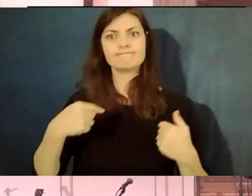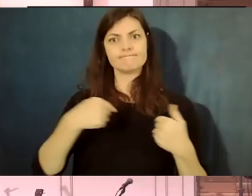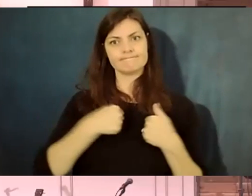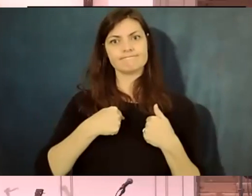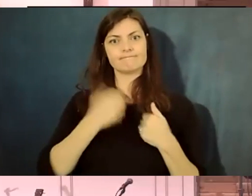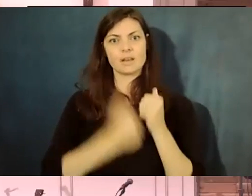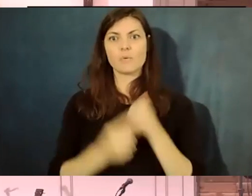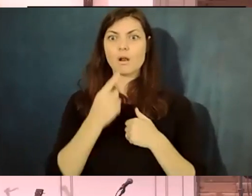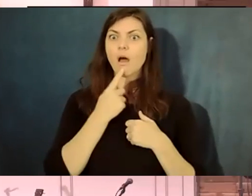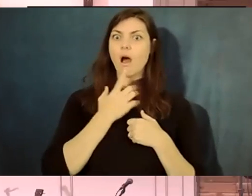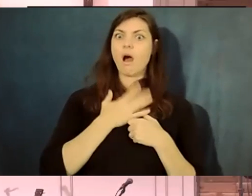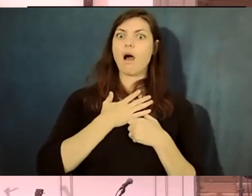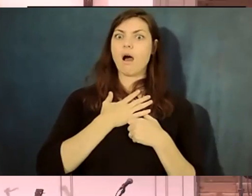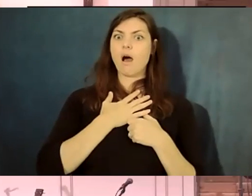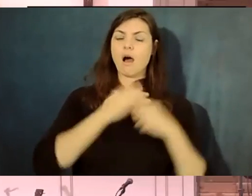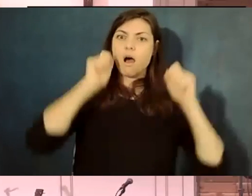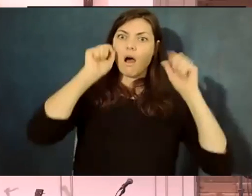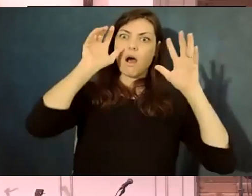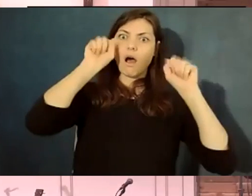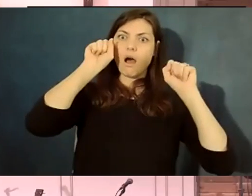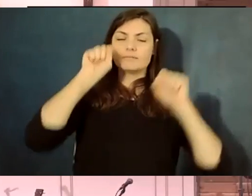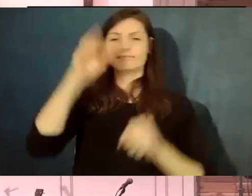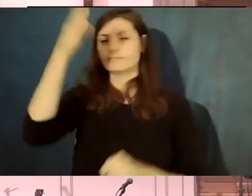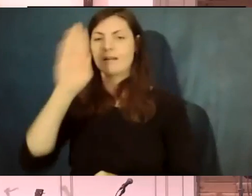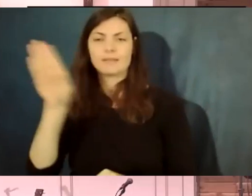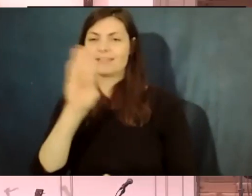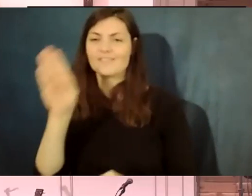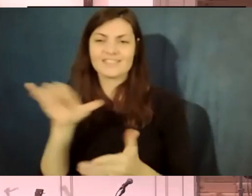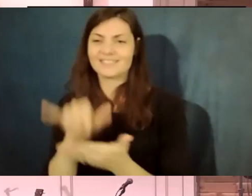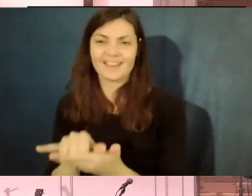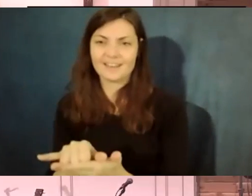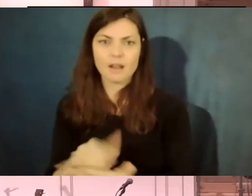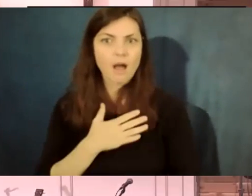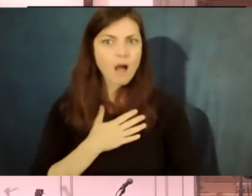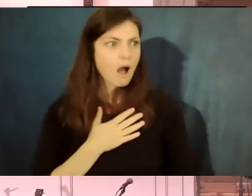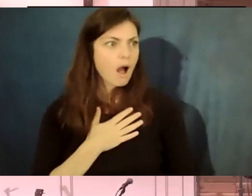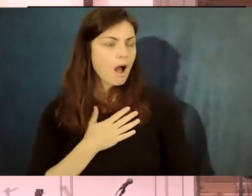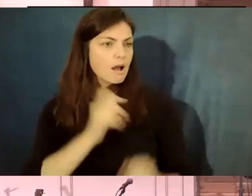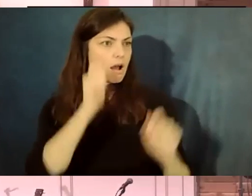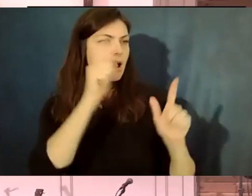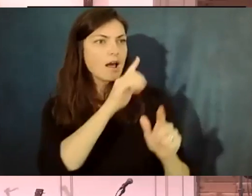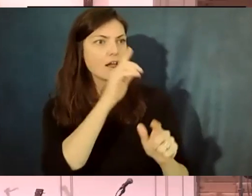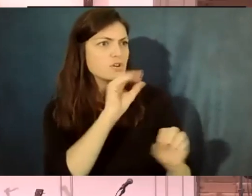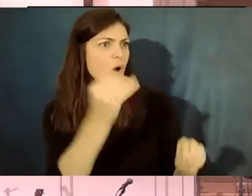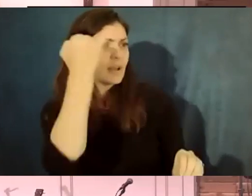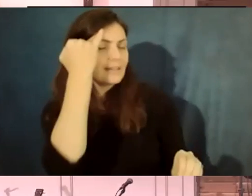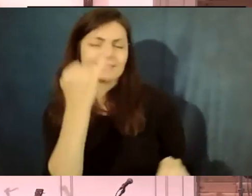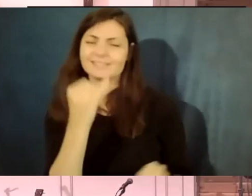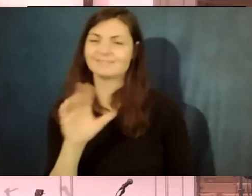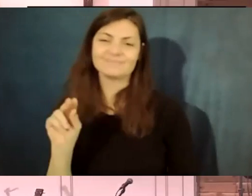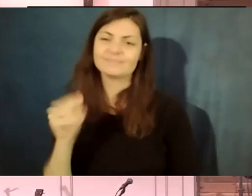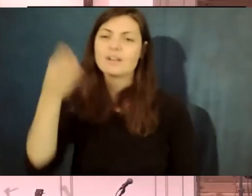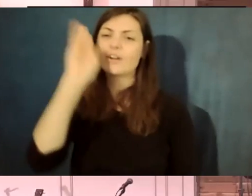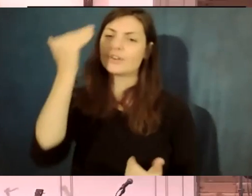And everyone goes, God never does that. He doesn't go, I had no idea. He knows it